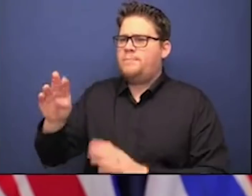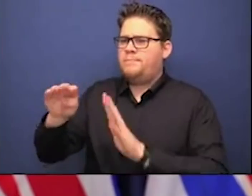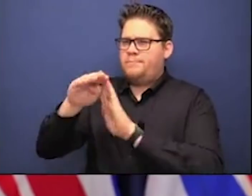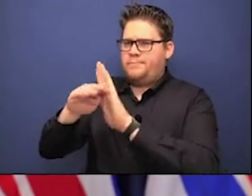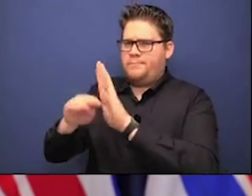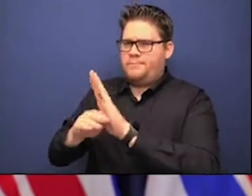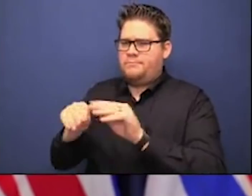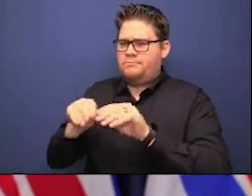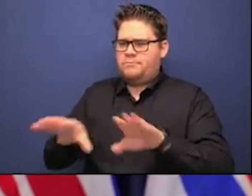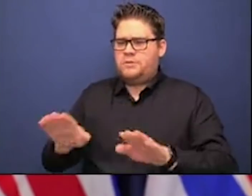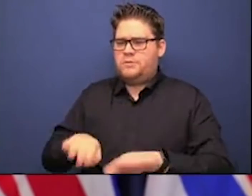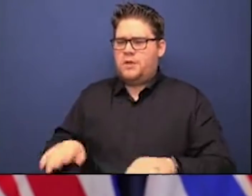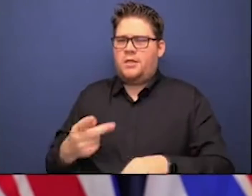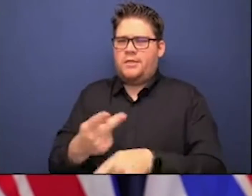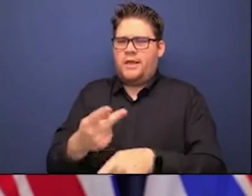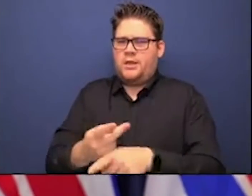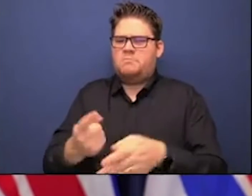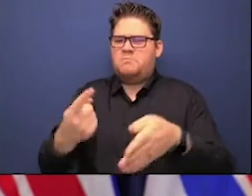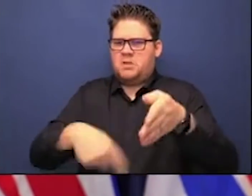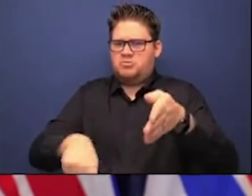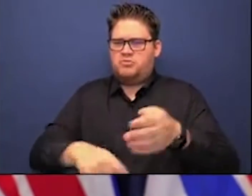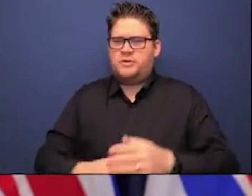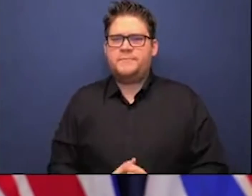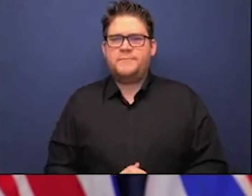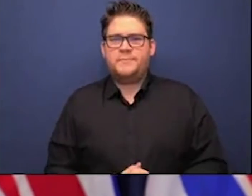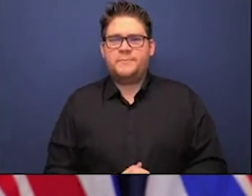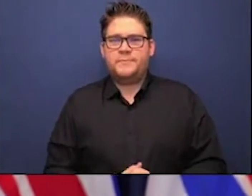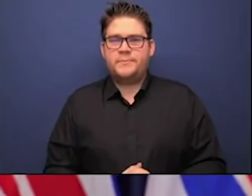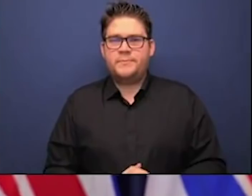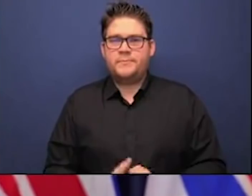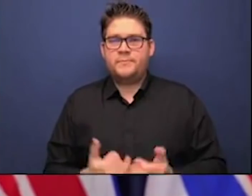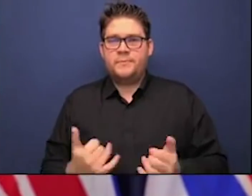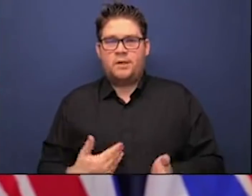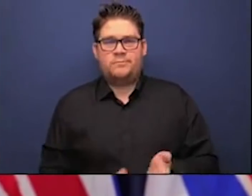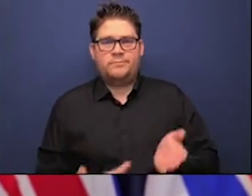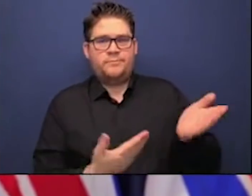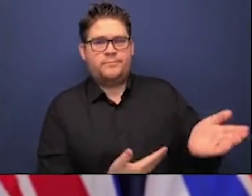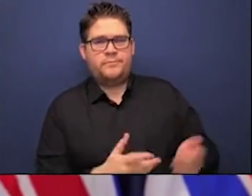to introduce BC's Provincial Health Officer, Dr. Bonnie Henry.